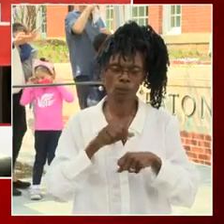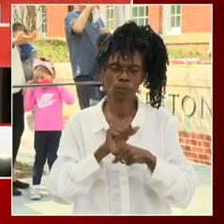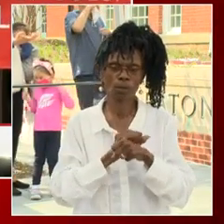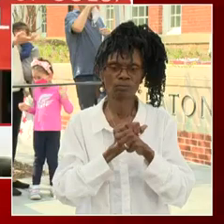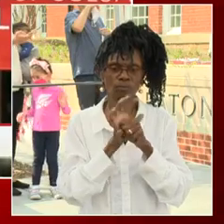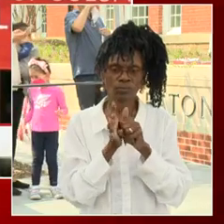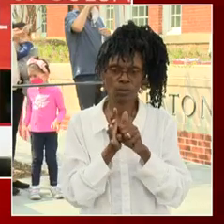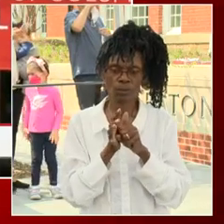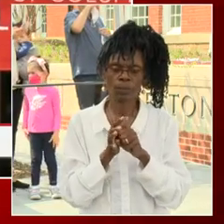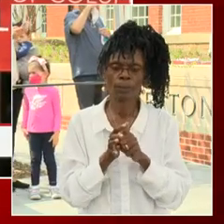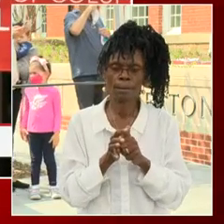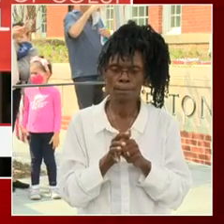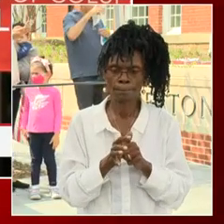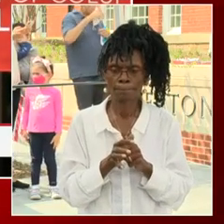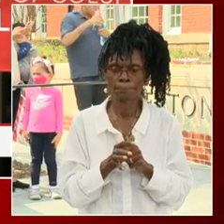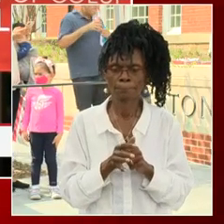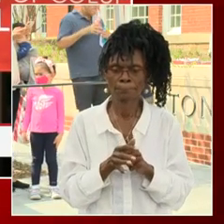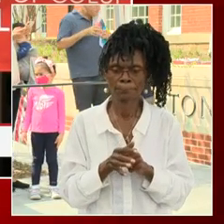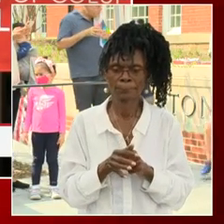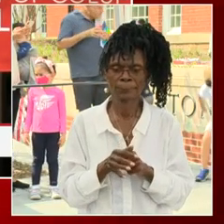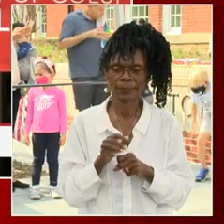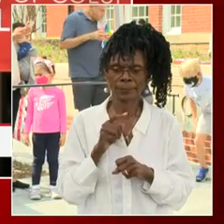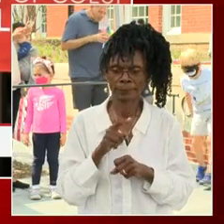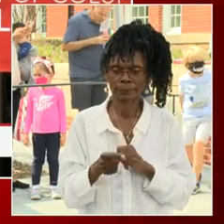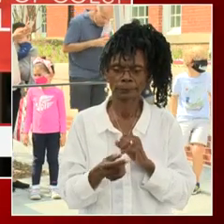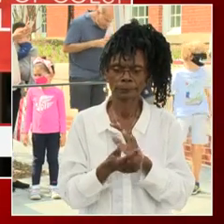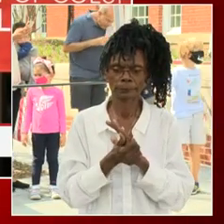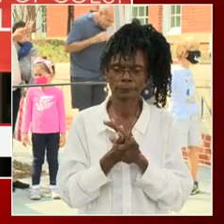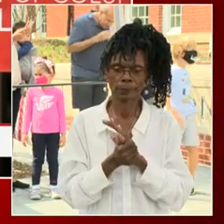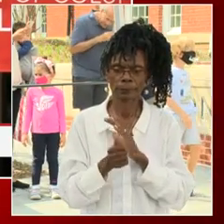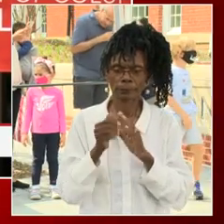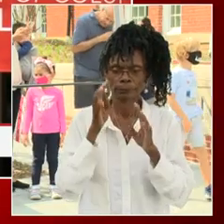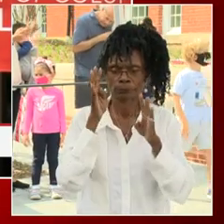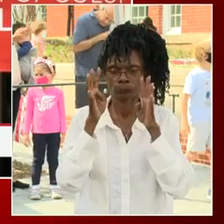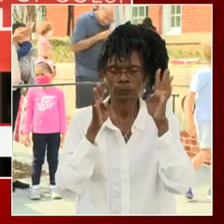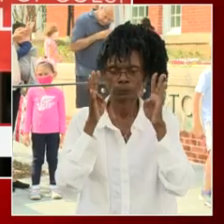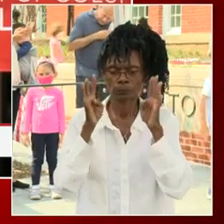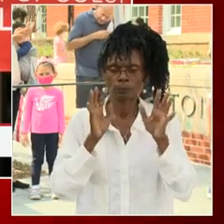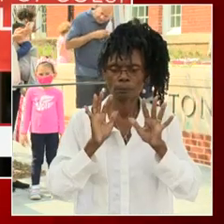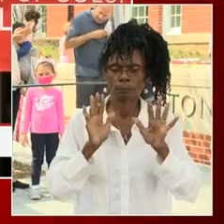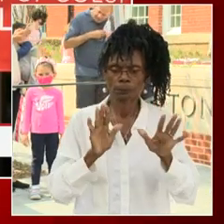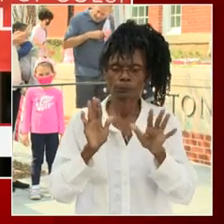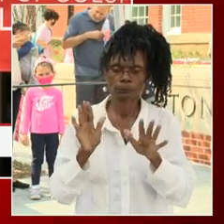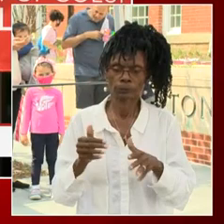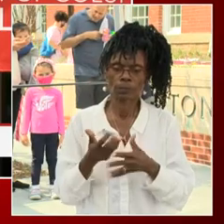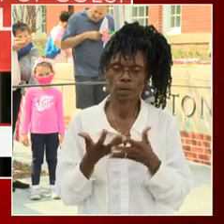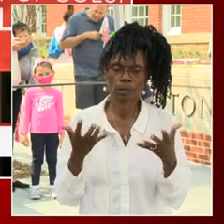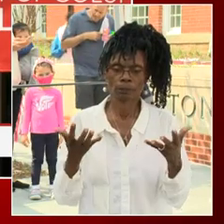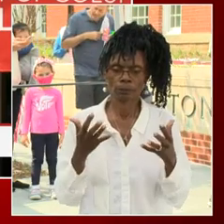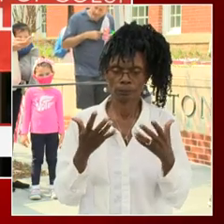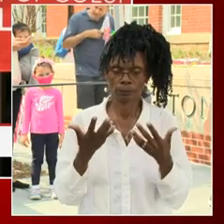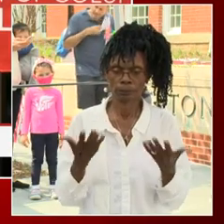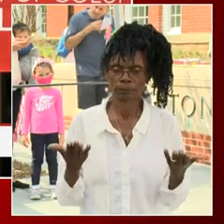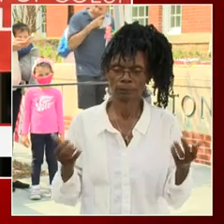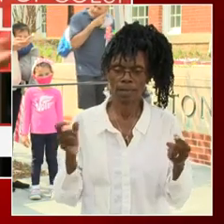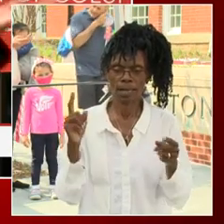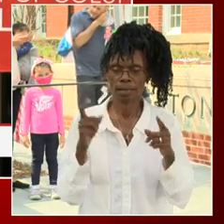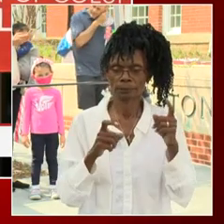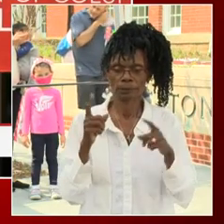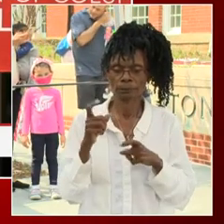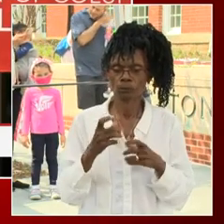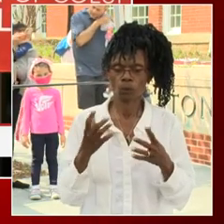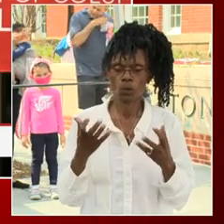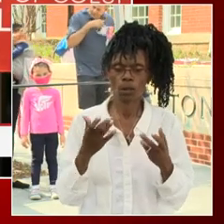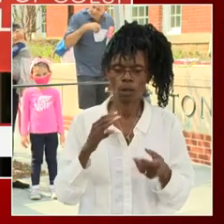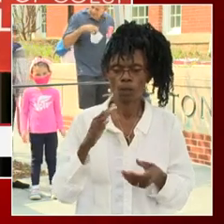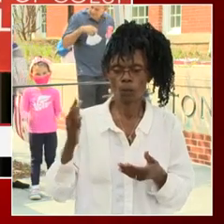creative. They've done all the things that we've asked for them. And now they're getting ready to welcome our boys and girls back into their new building. Give